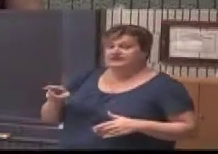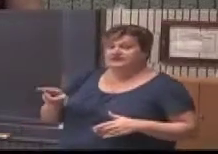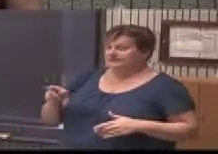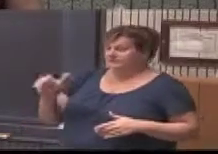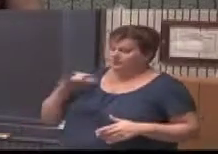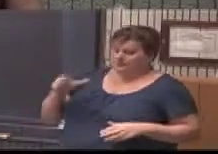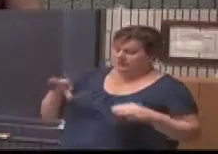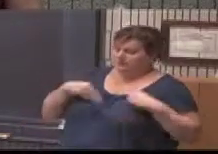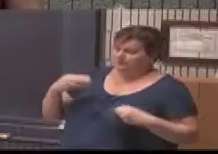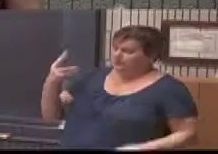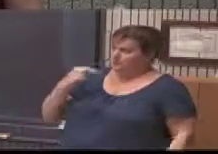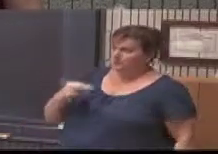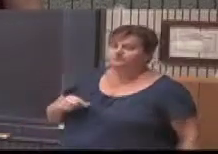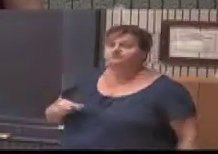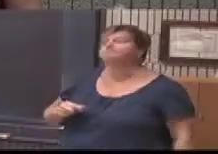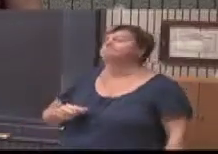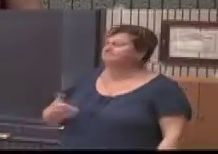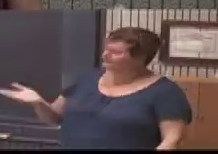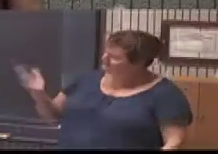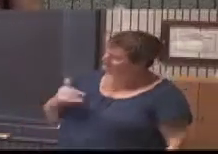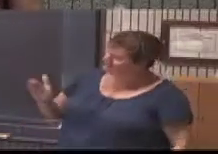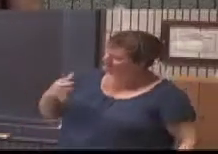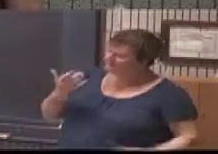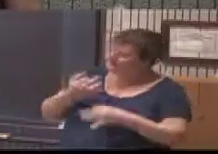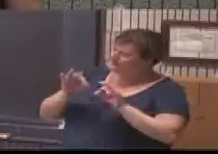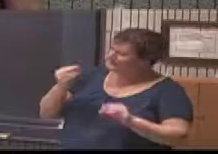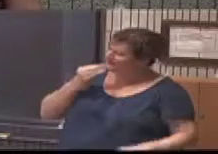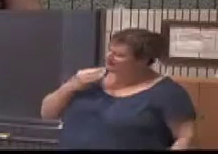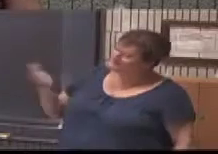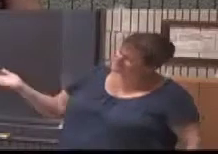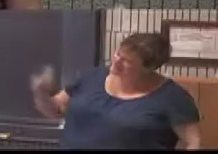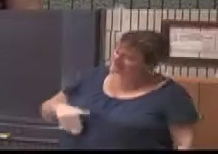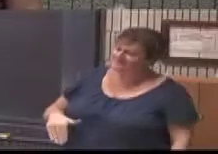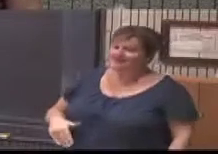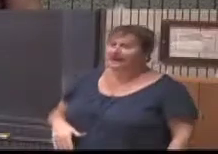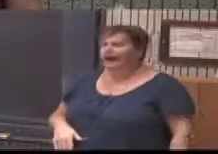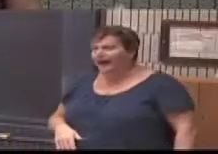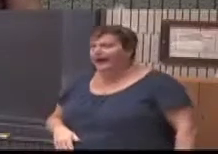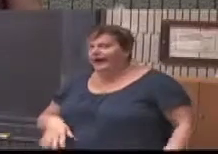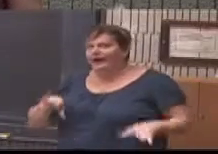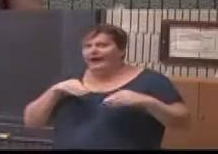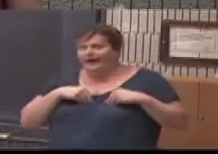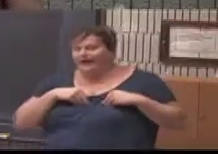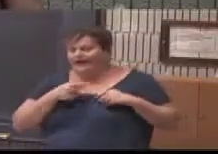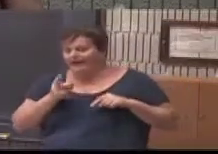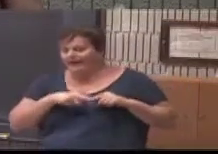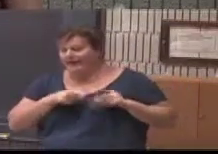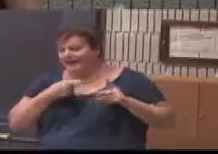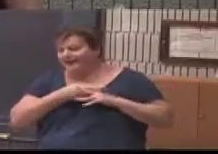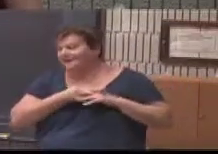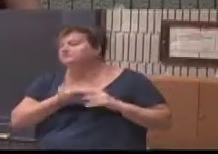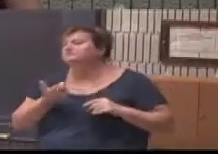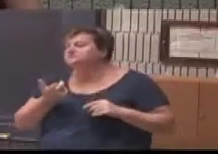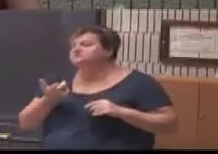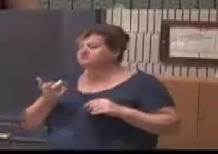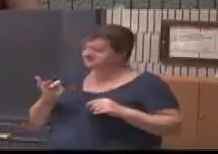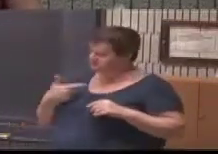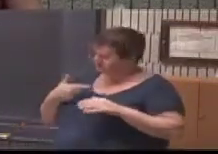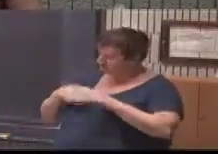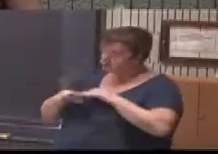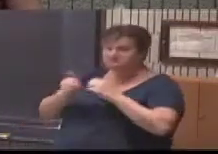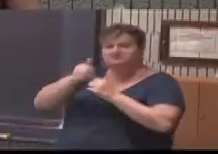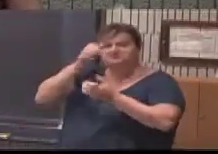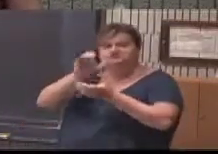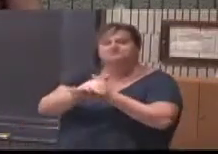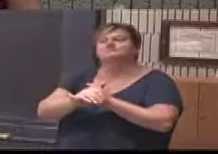no for an answer. He said, come on, come on, you know, it's free food. And I thought, okay, I can't say no and be rude to this man. So Rich and I went. And I have